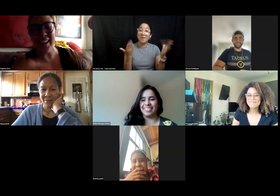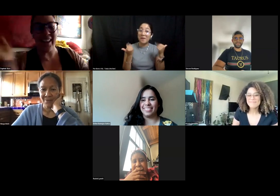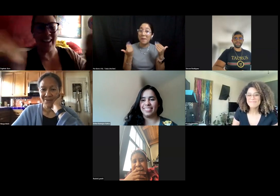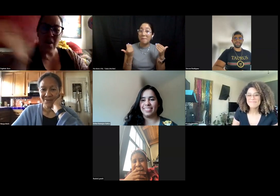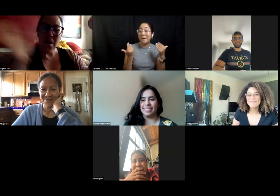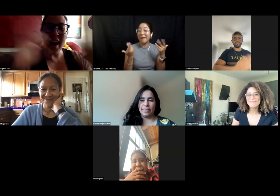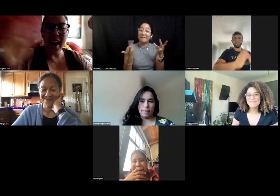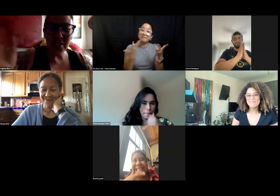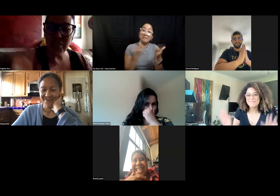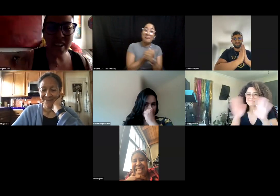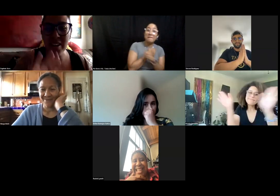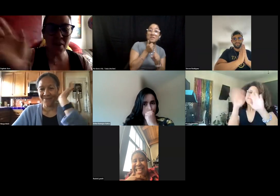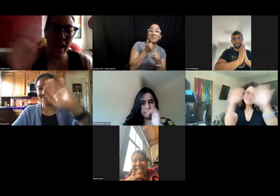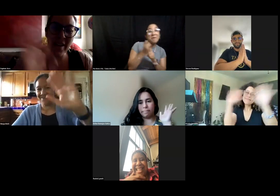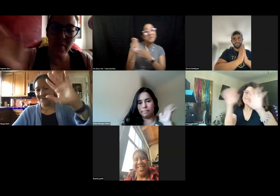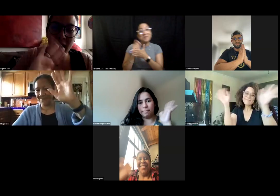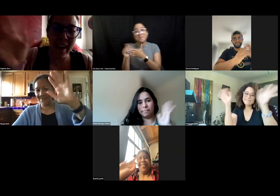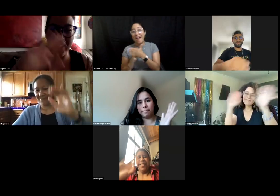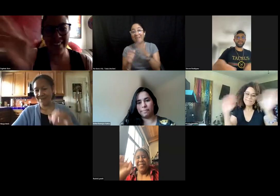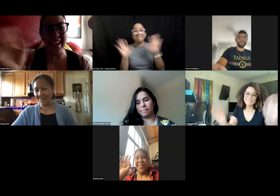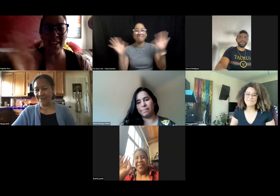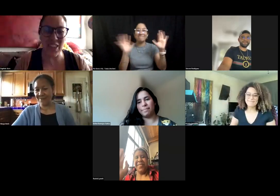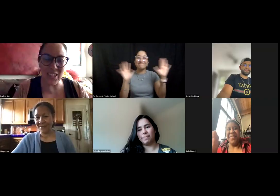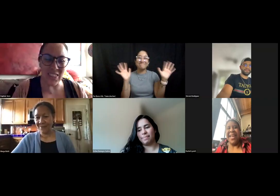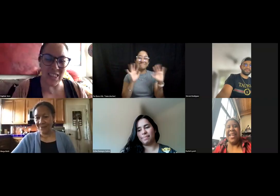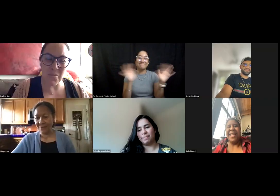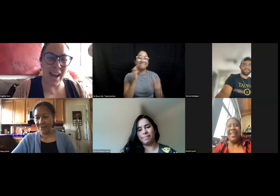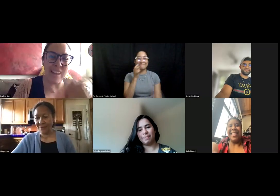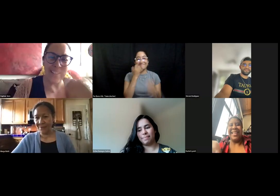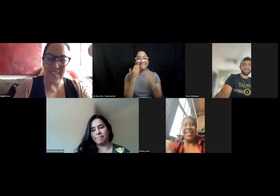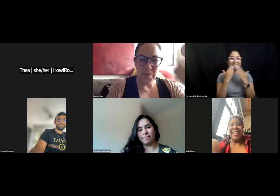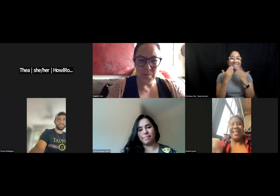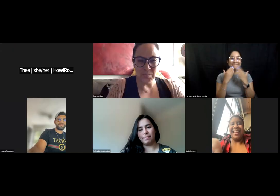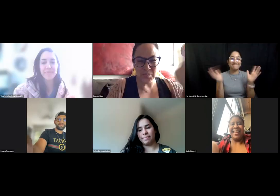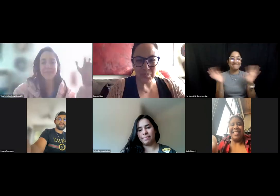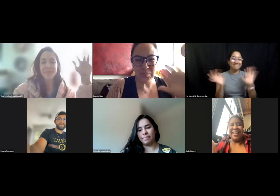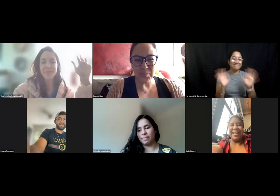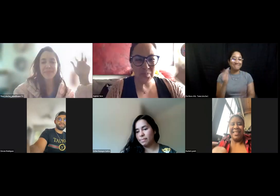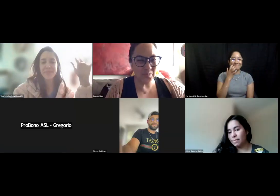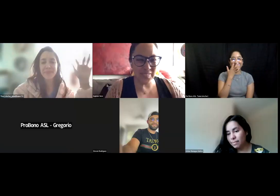yourself and writing. Bye, everyone. Bye-bye. Bye-bye. Thank you. Thank you. Thank you. Bye.